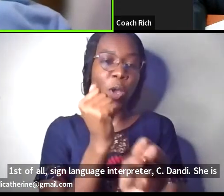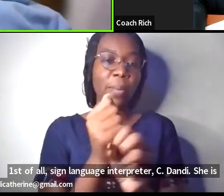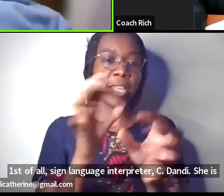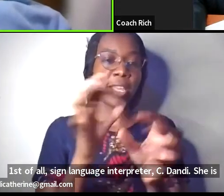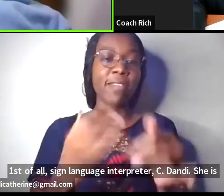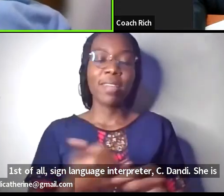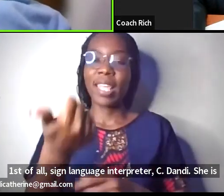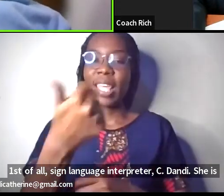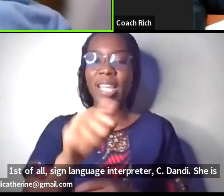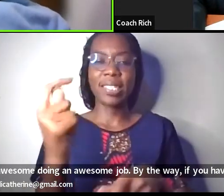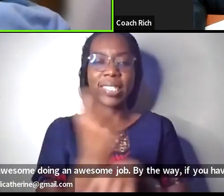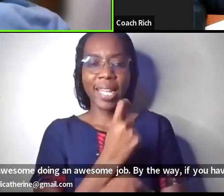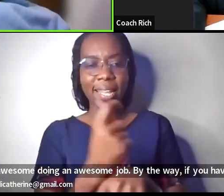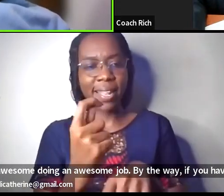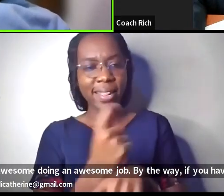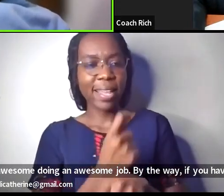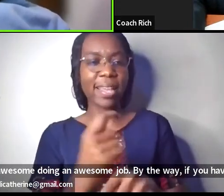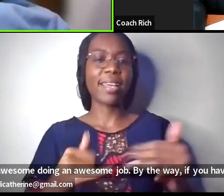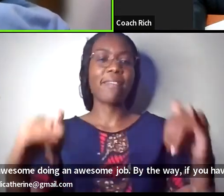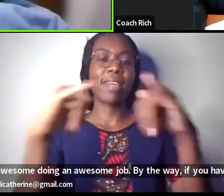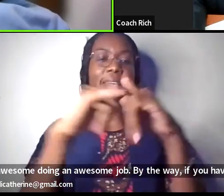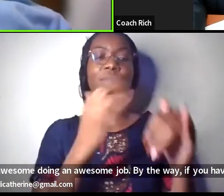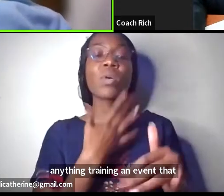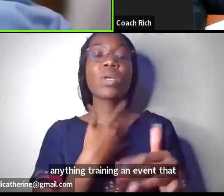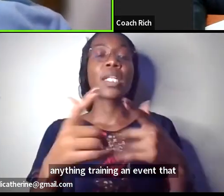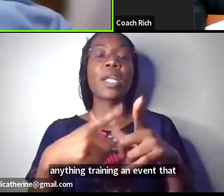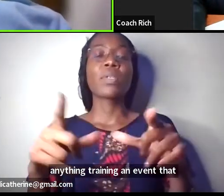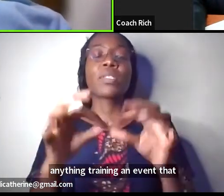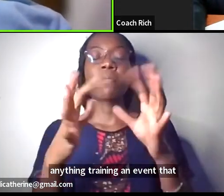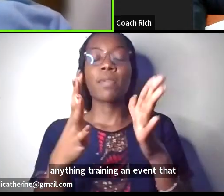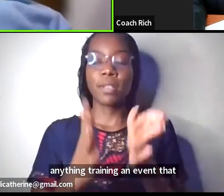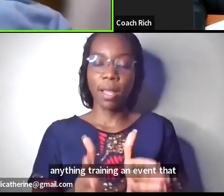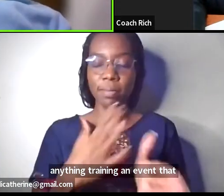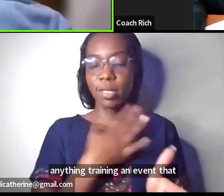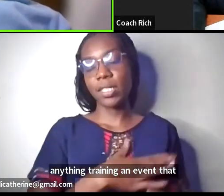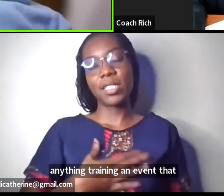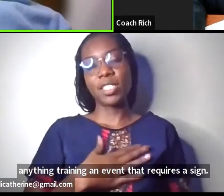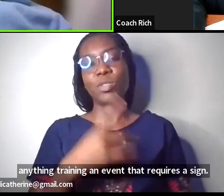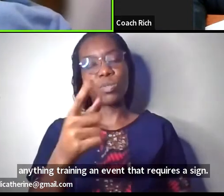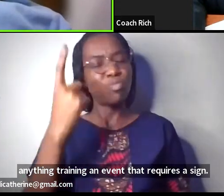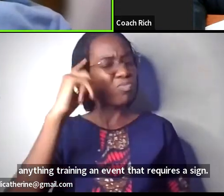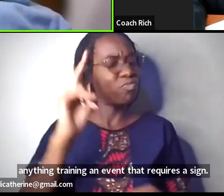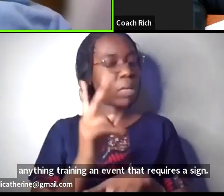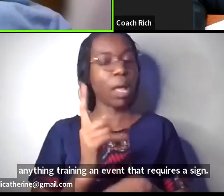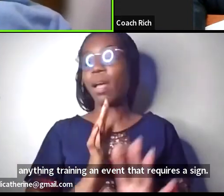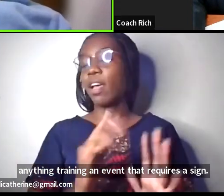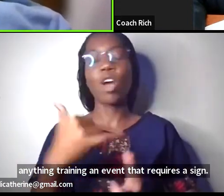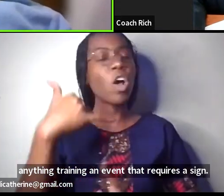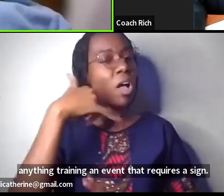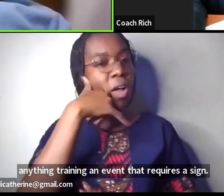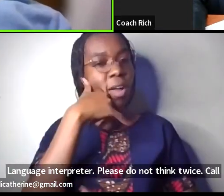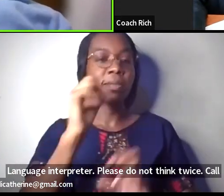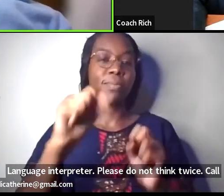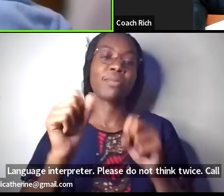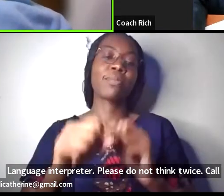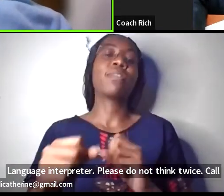anything, training, an event that requires a sign language interpreter, please do not think twice. Call in Catherine Sidandi. She does an